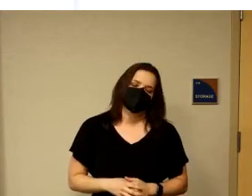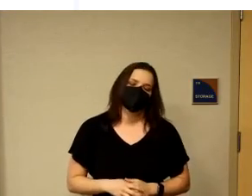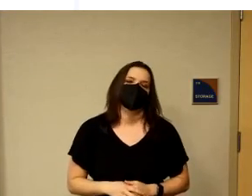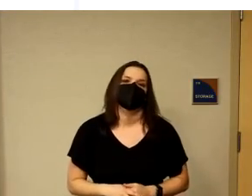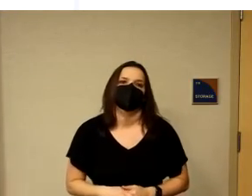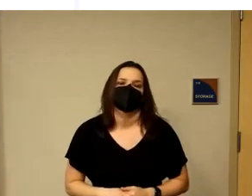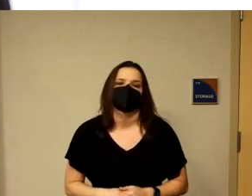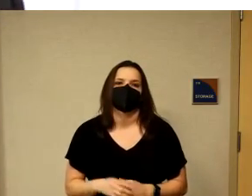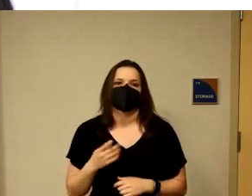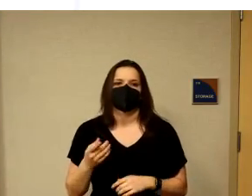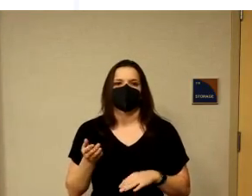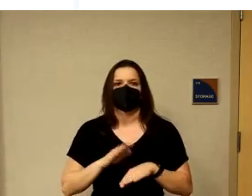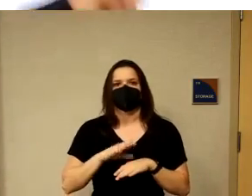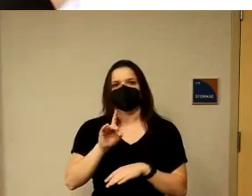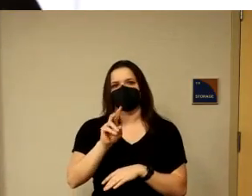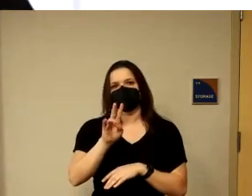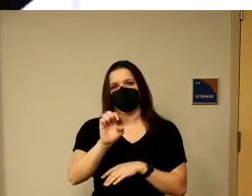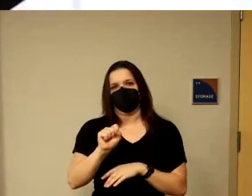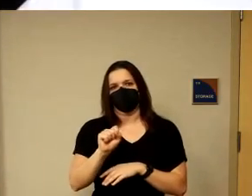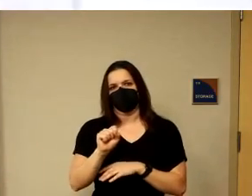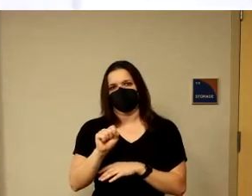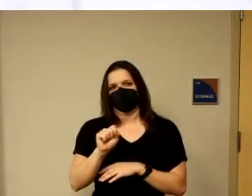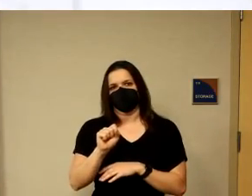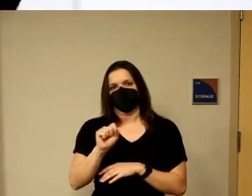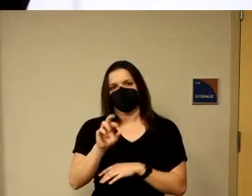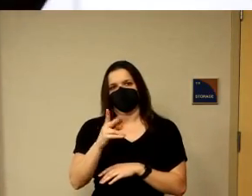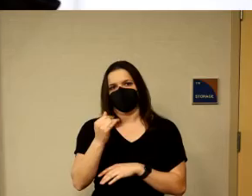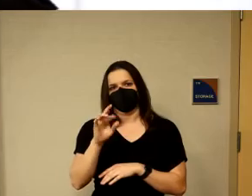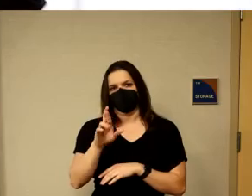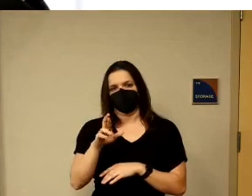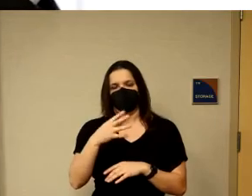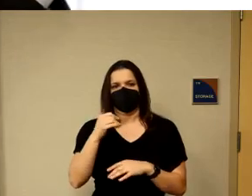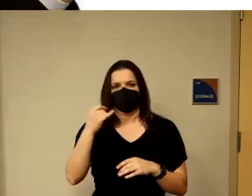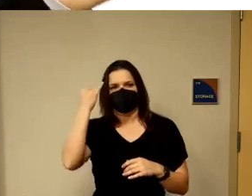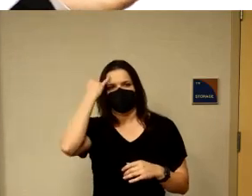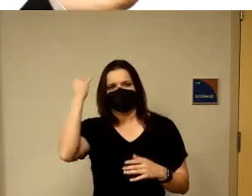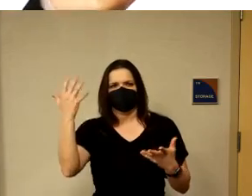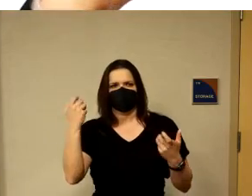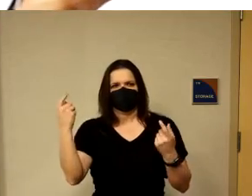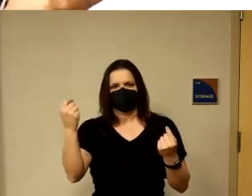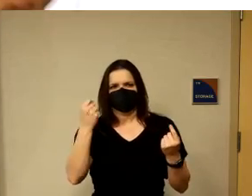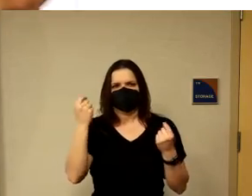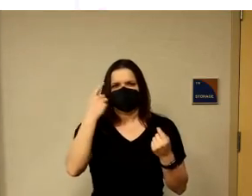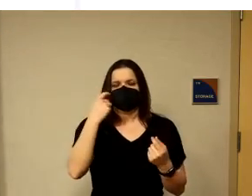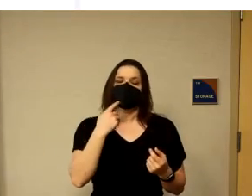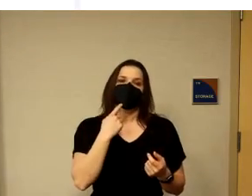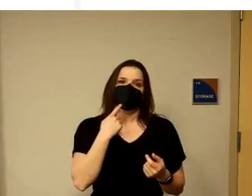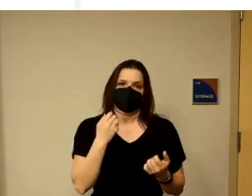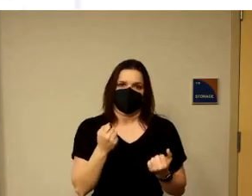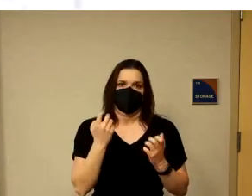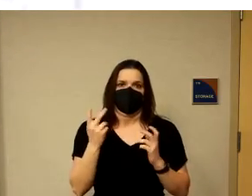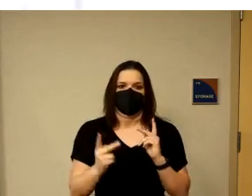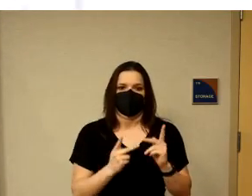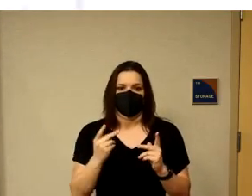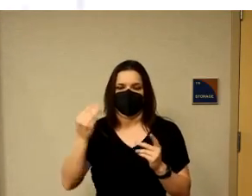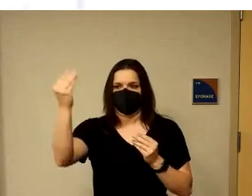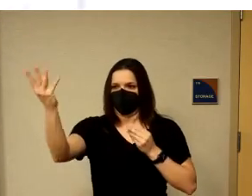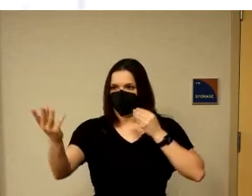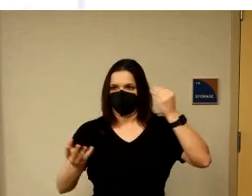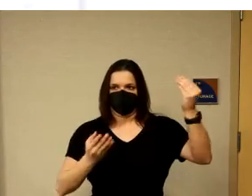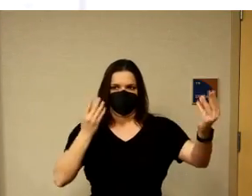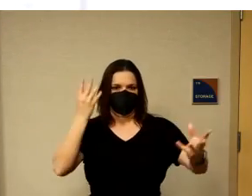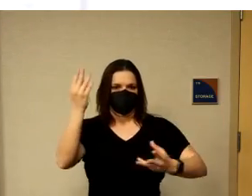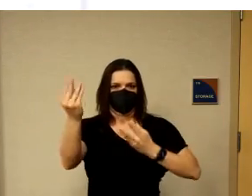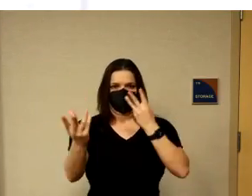I went on Dave's Redistrictor, and I kind of had an idea of what I wanted, because like I said, a lot of input by